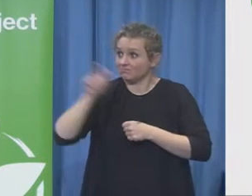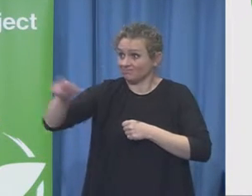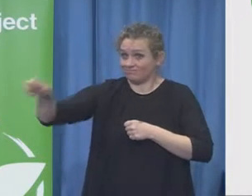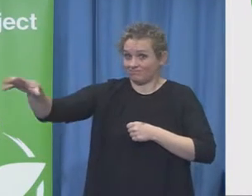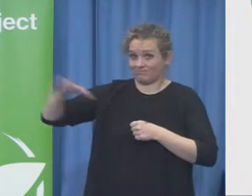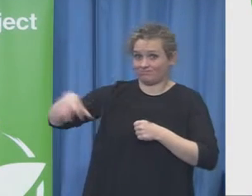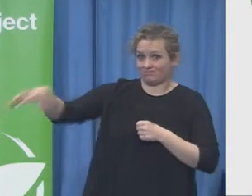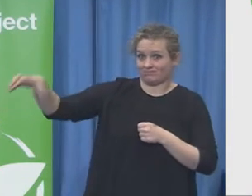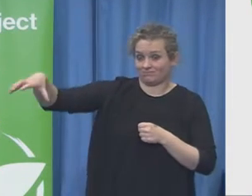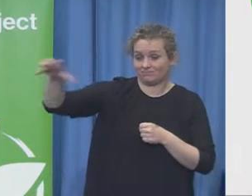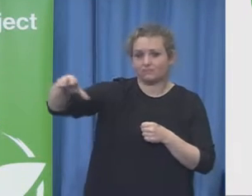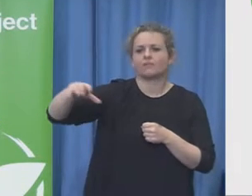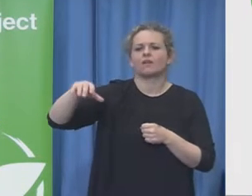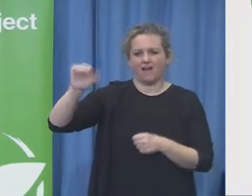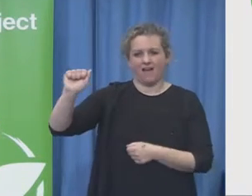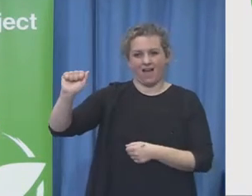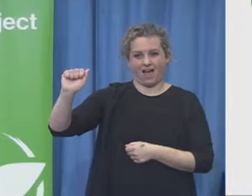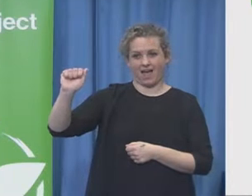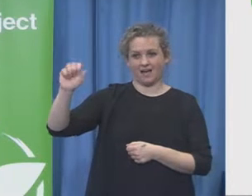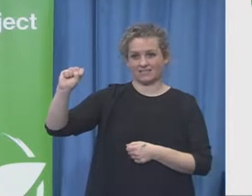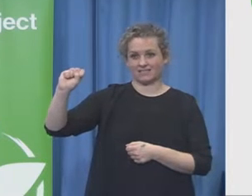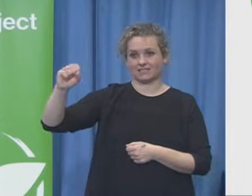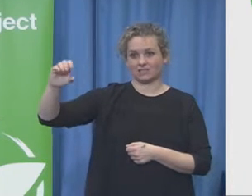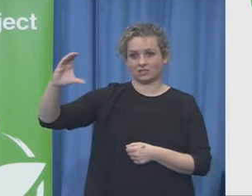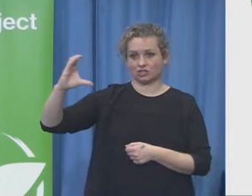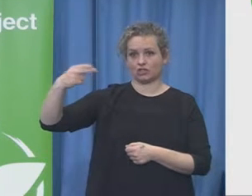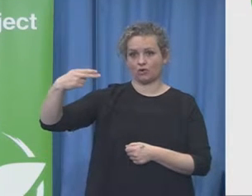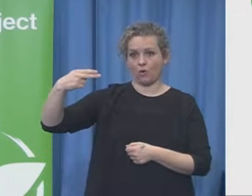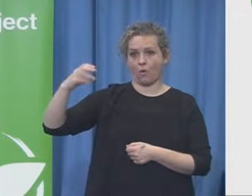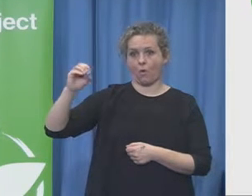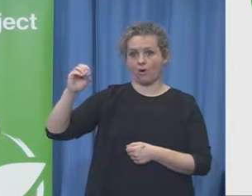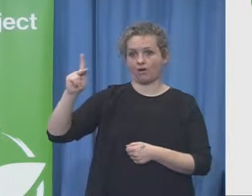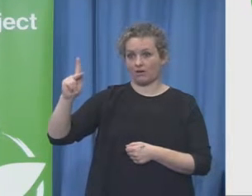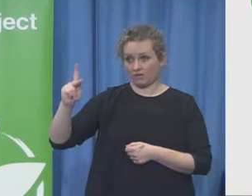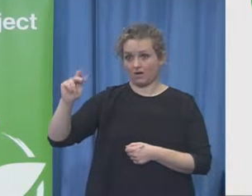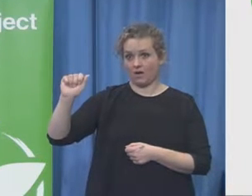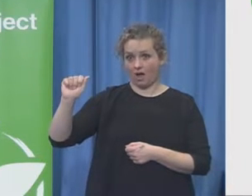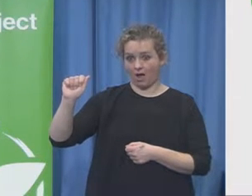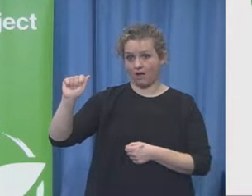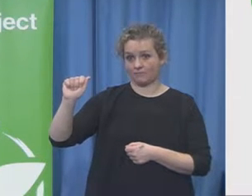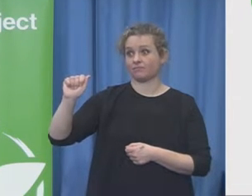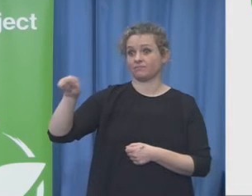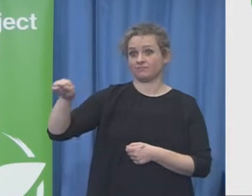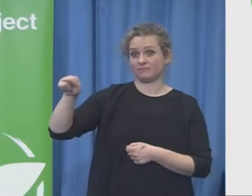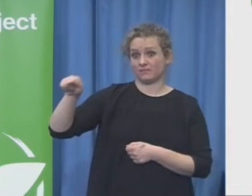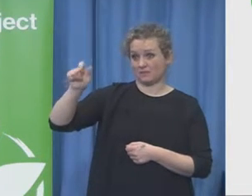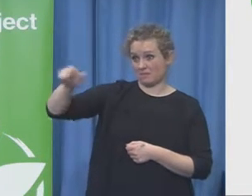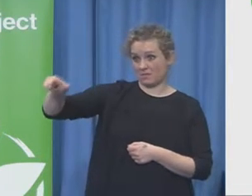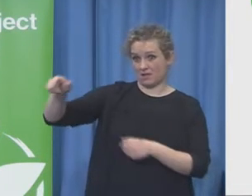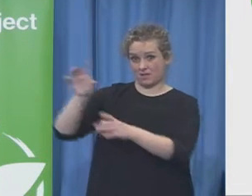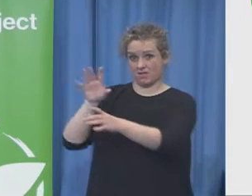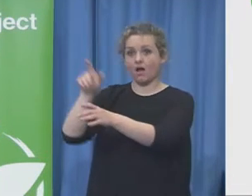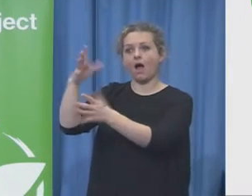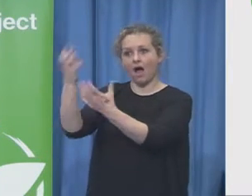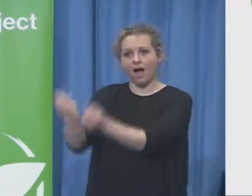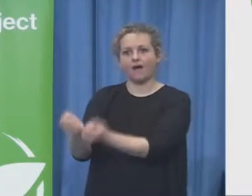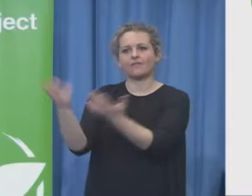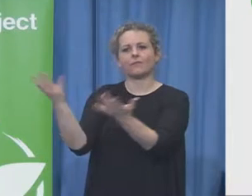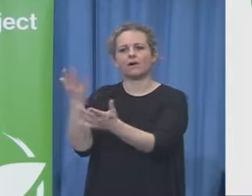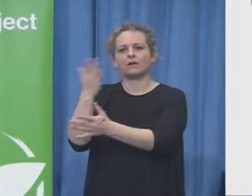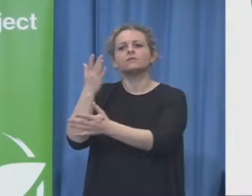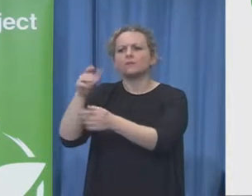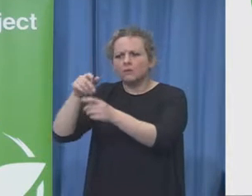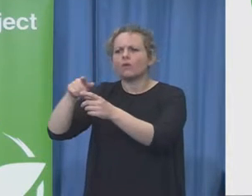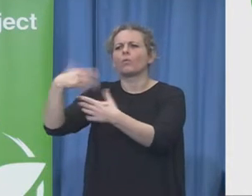that many of them, actually a large majority, are challenged with personal